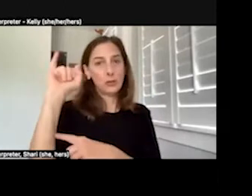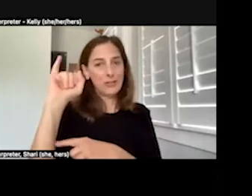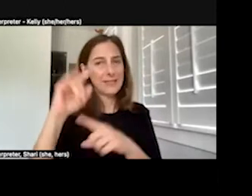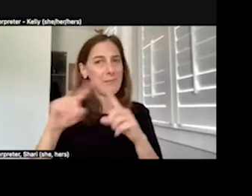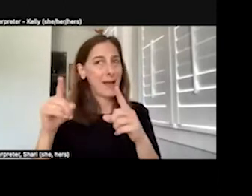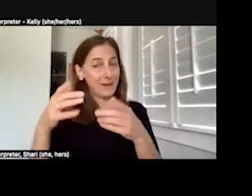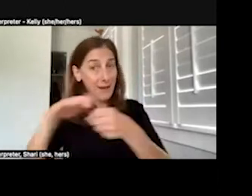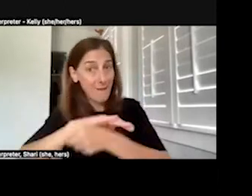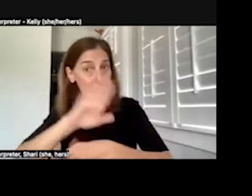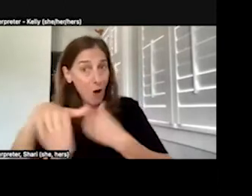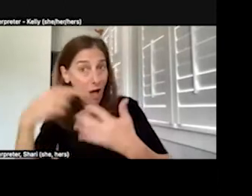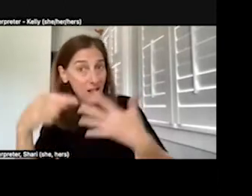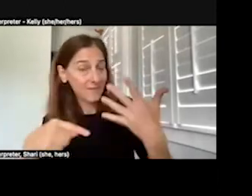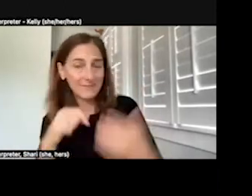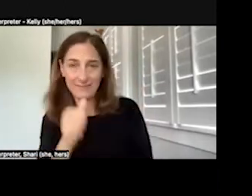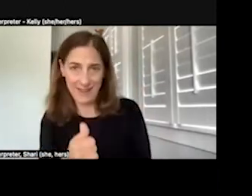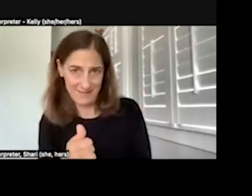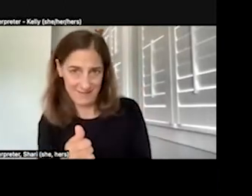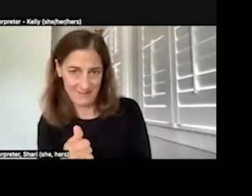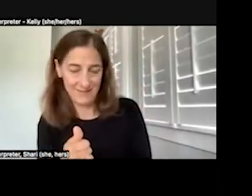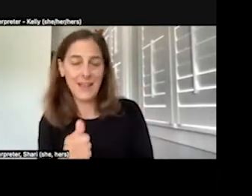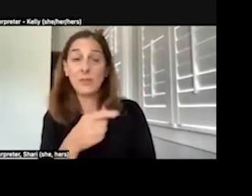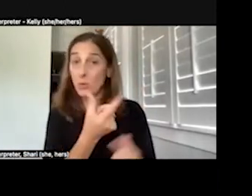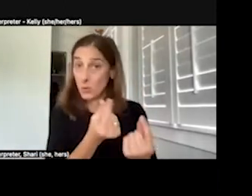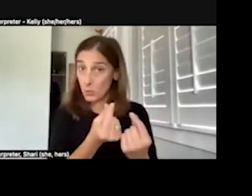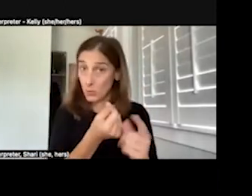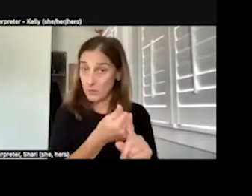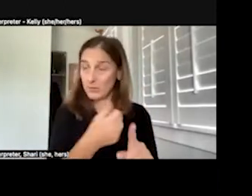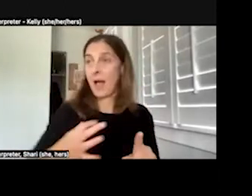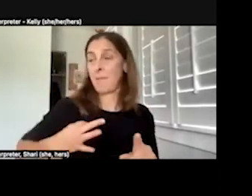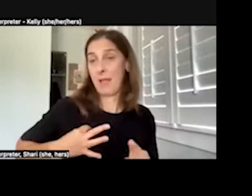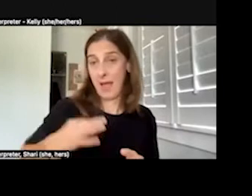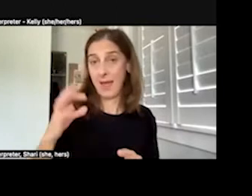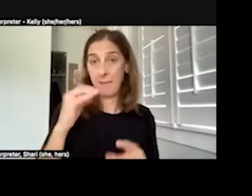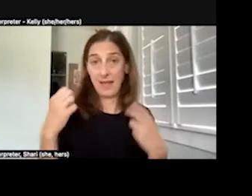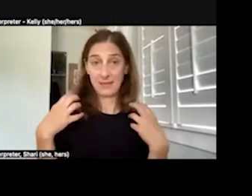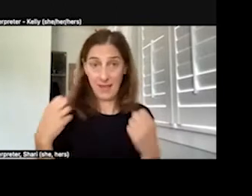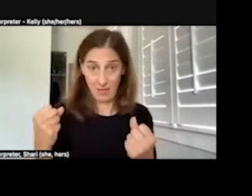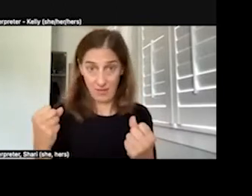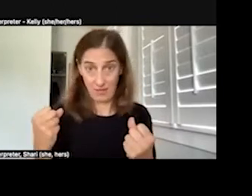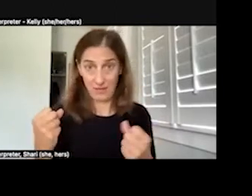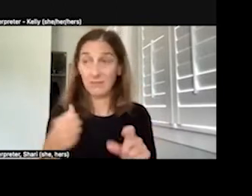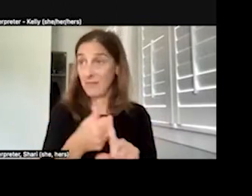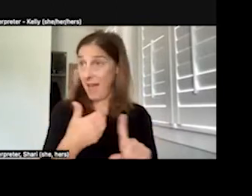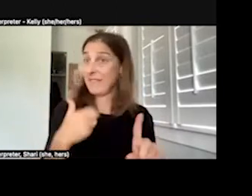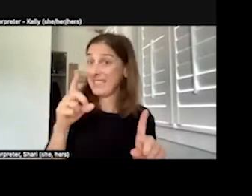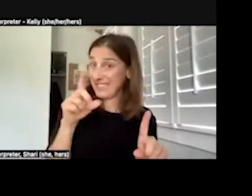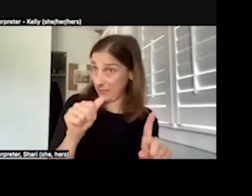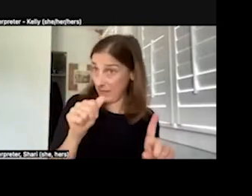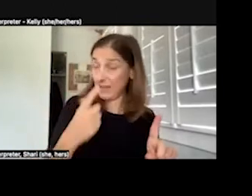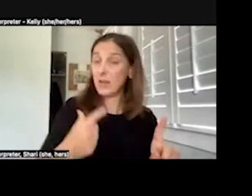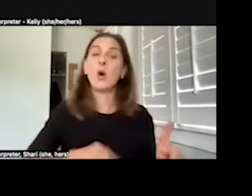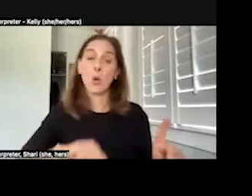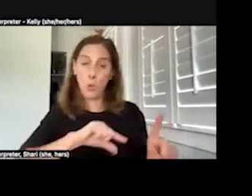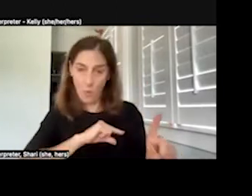So they apply for Mass Health, get Common Health coverage based on their disability,